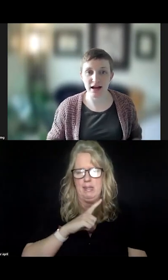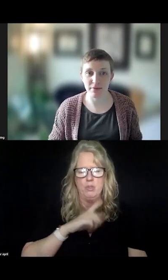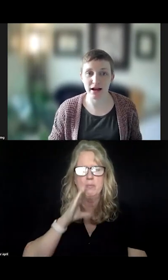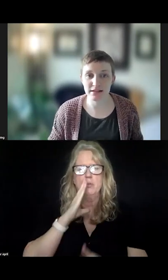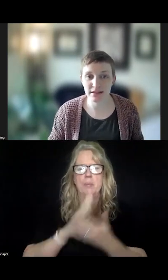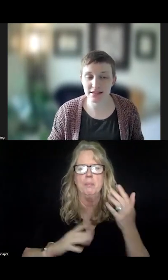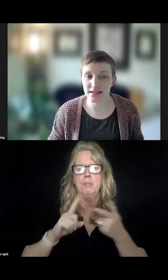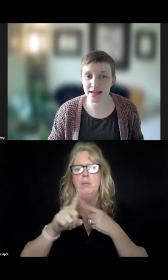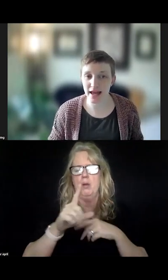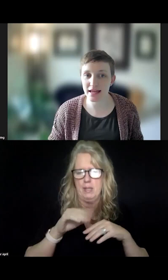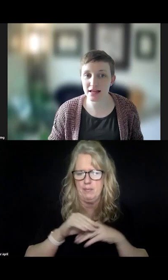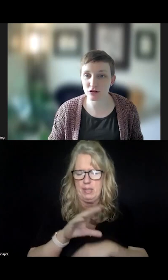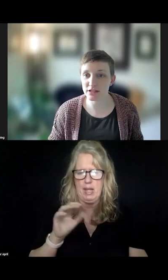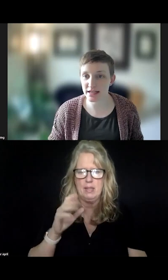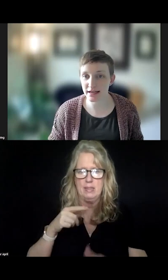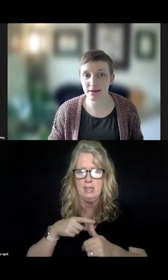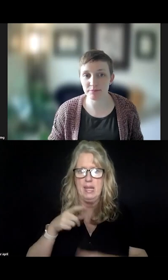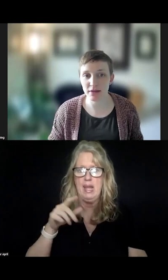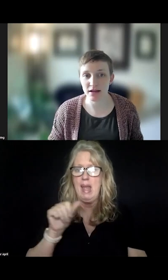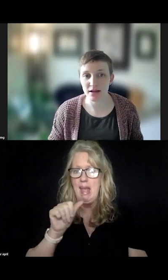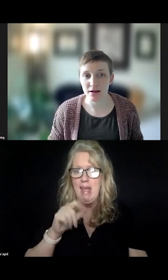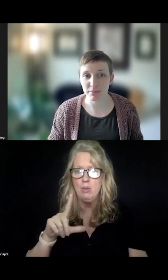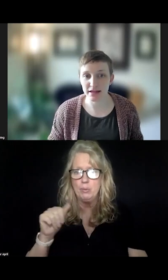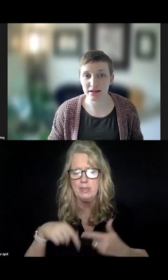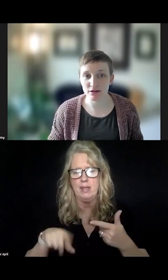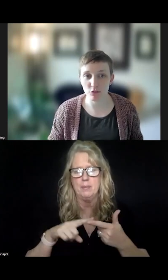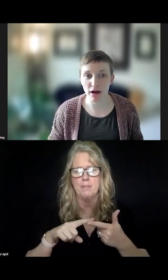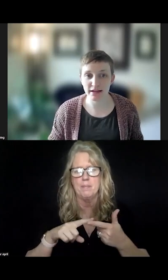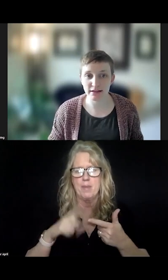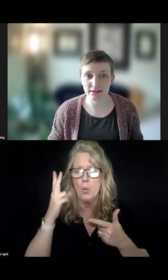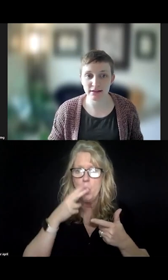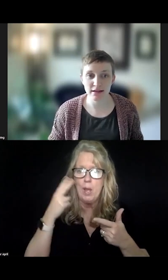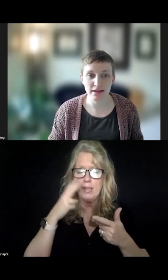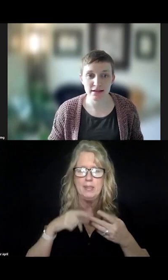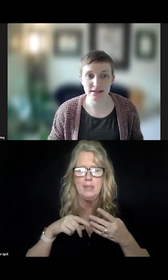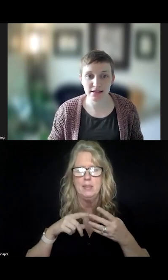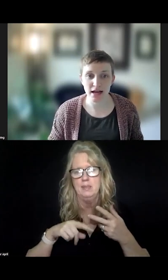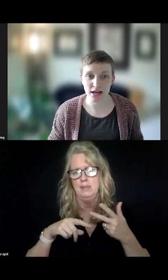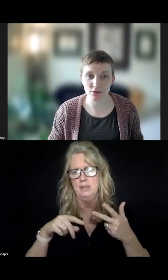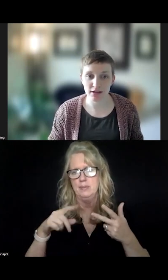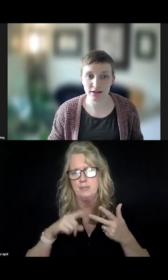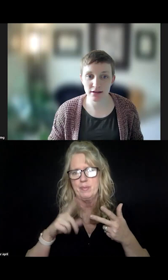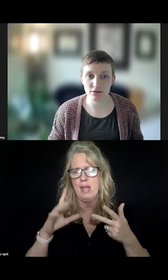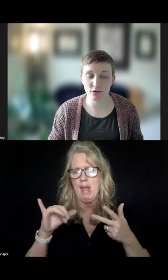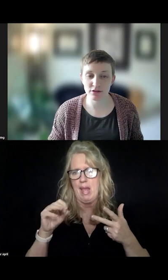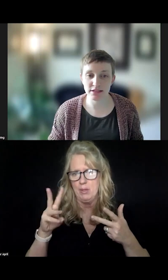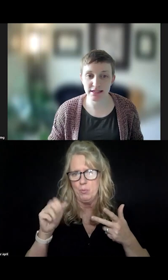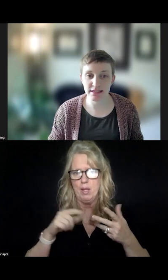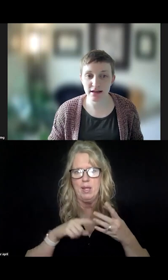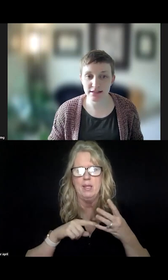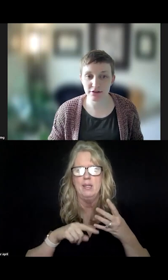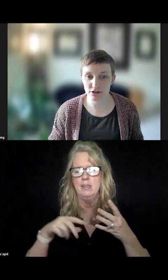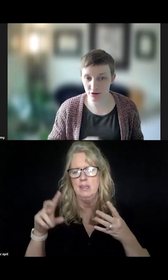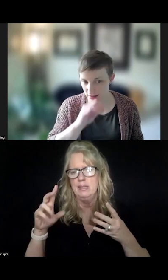Counseling Compact? Is it A, Louisiana, B, Hawaii, C, Iowa, or